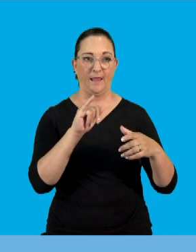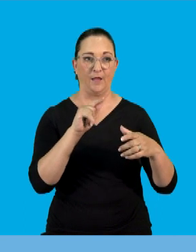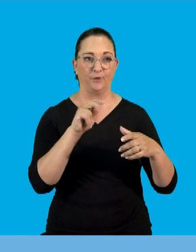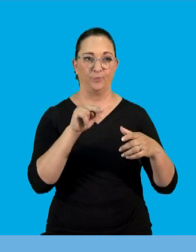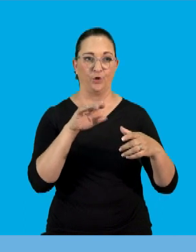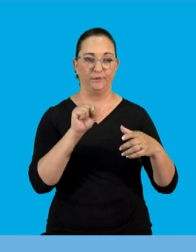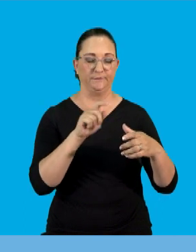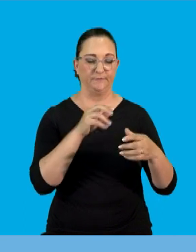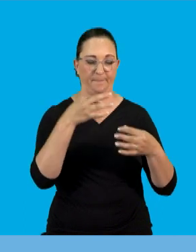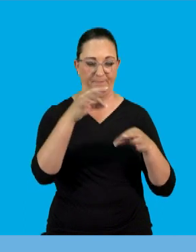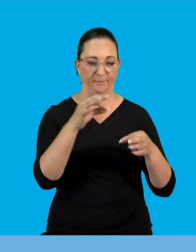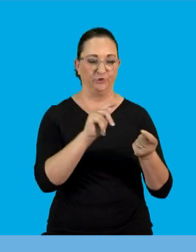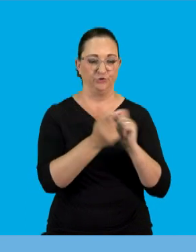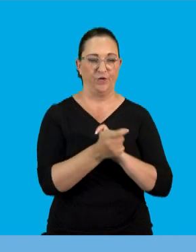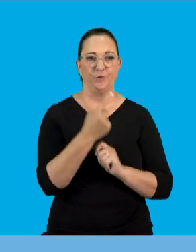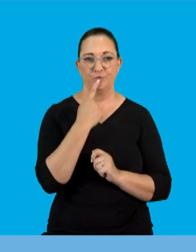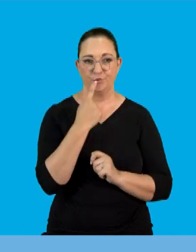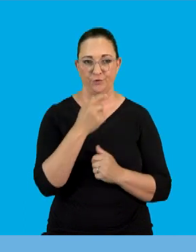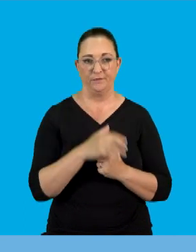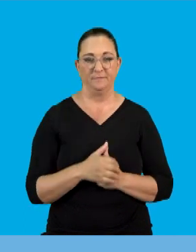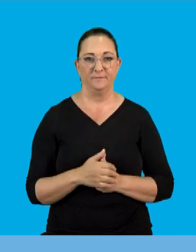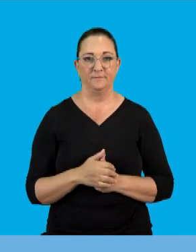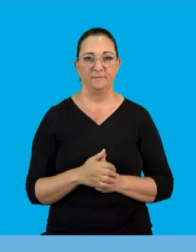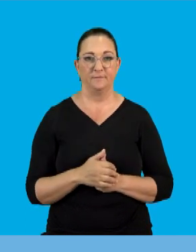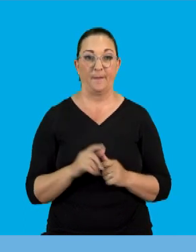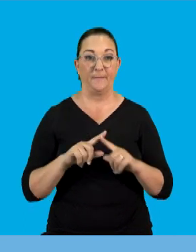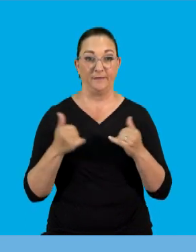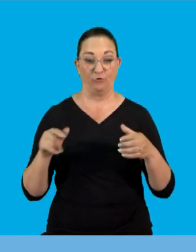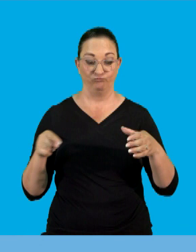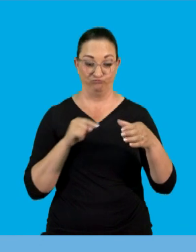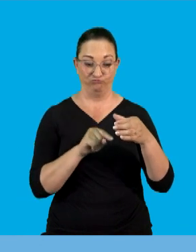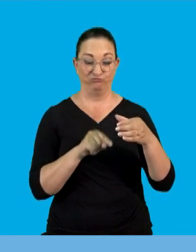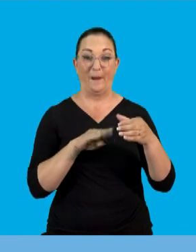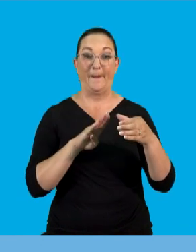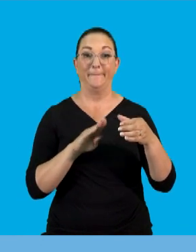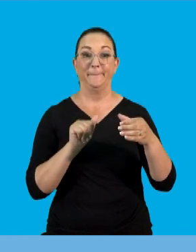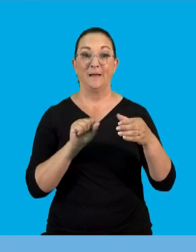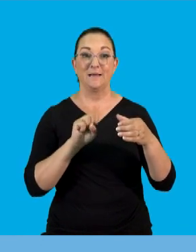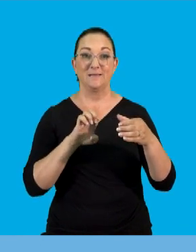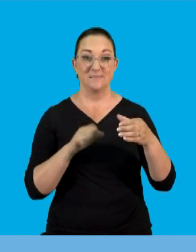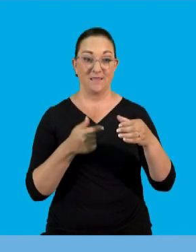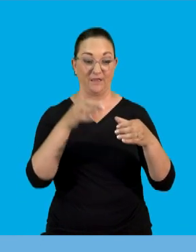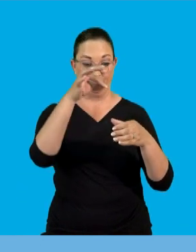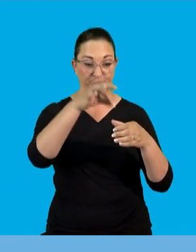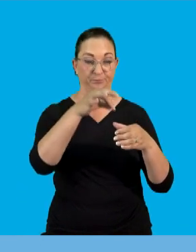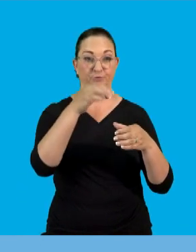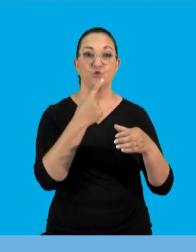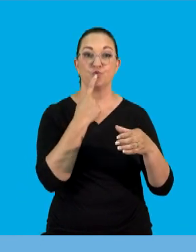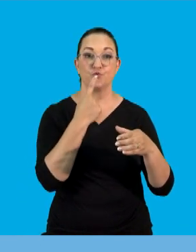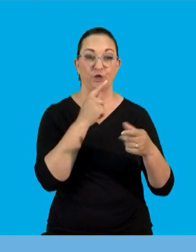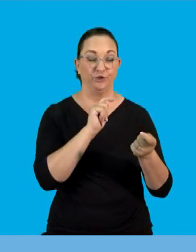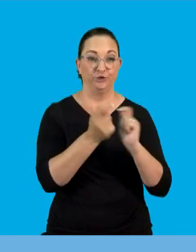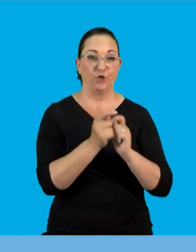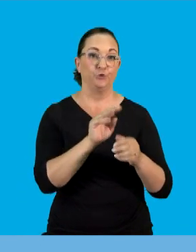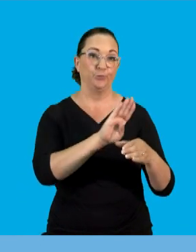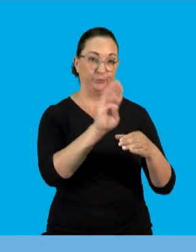paper itself will turn red. Now, what about now if it's in a base? The red litmus paper will turn blue